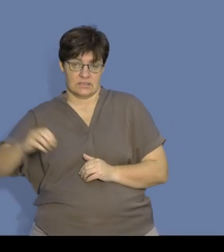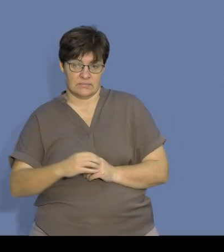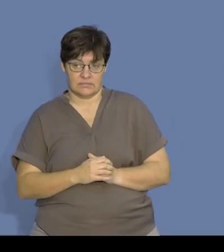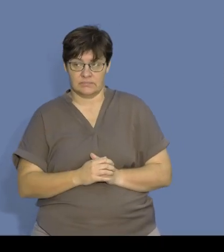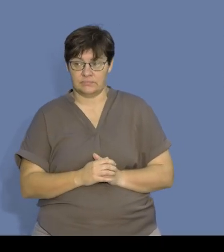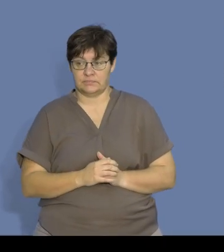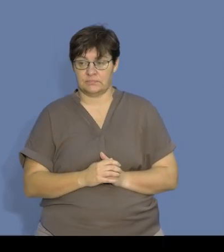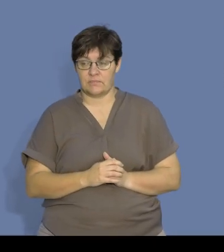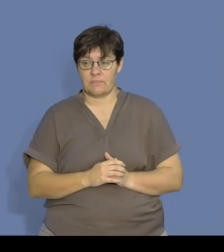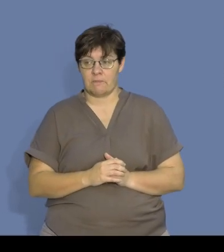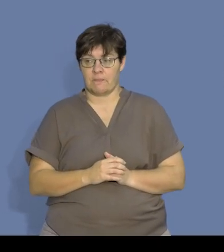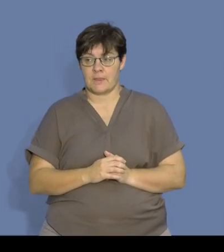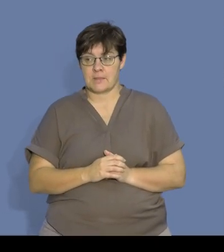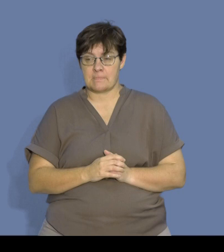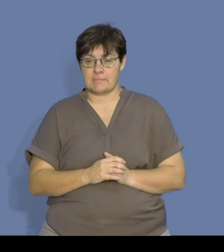877,000. So